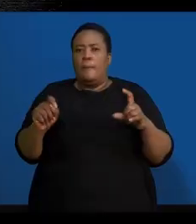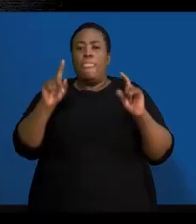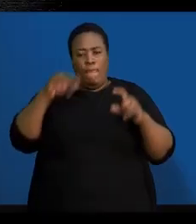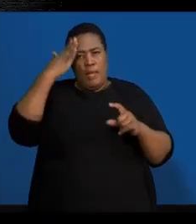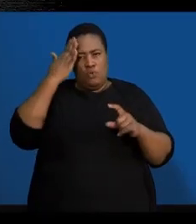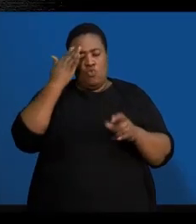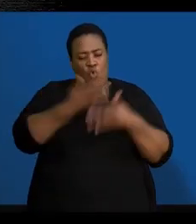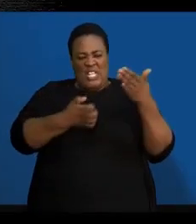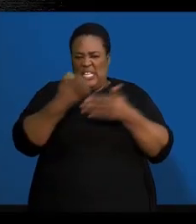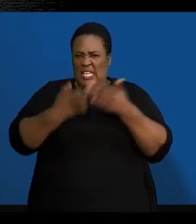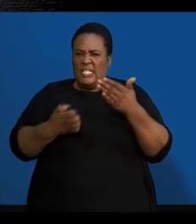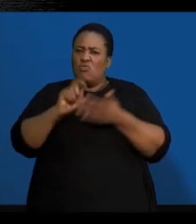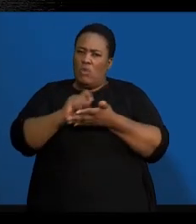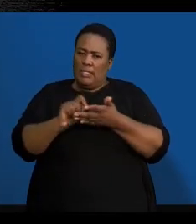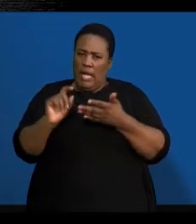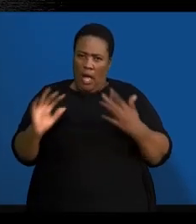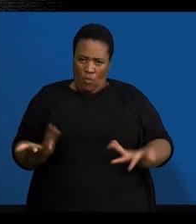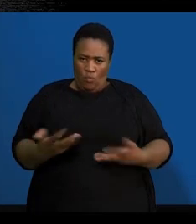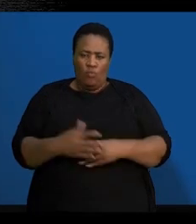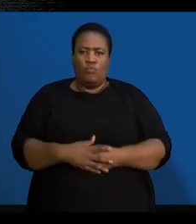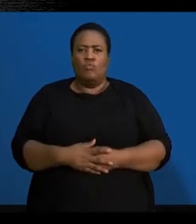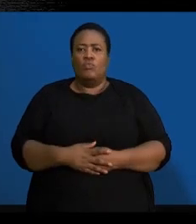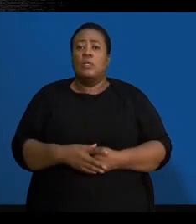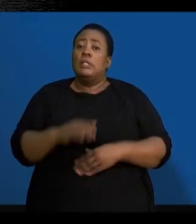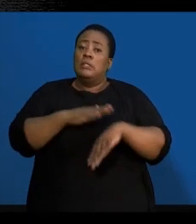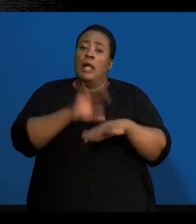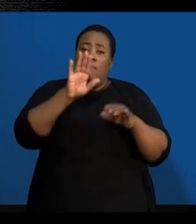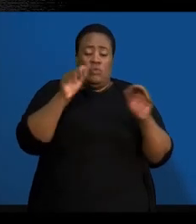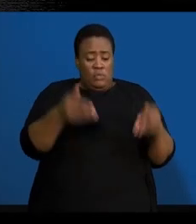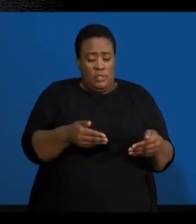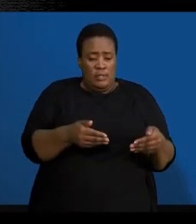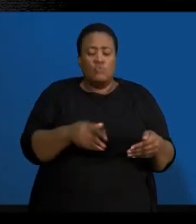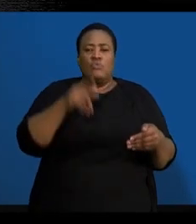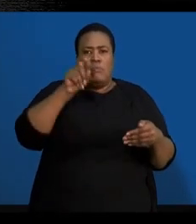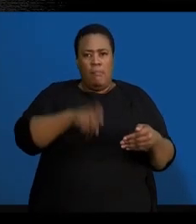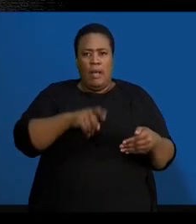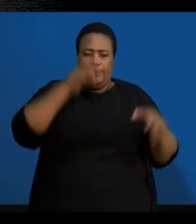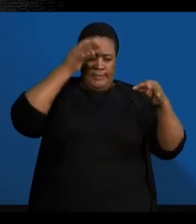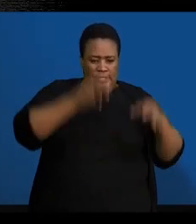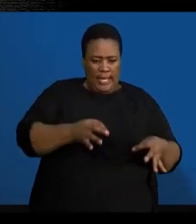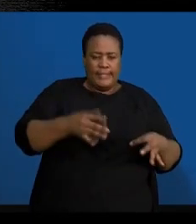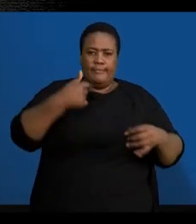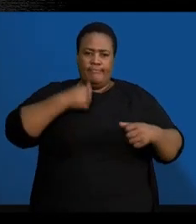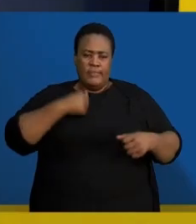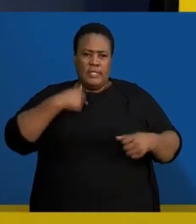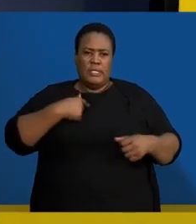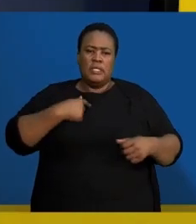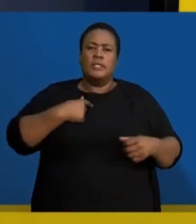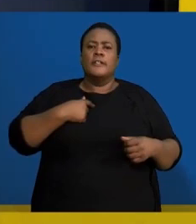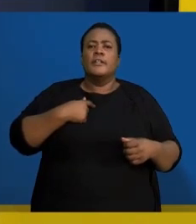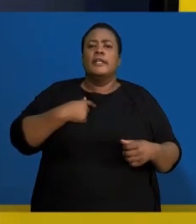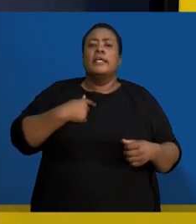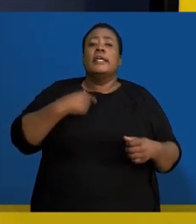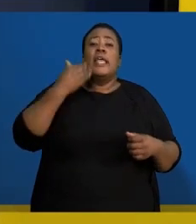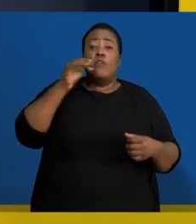essay. And in your introduction, you have to take a stance. If the question is, do you